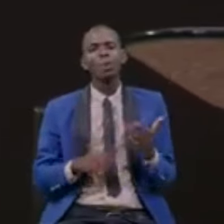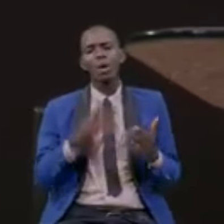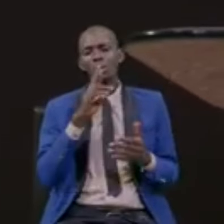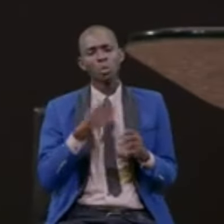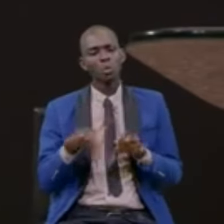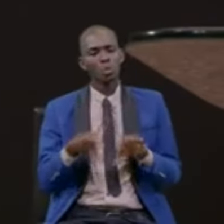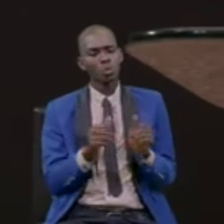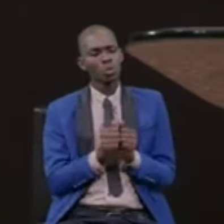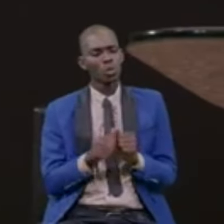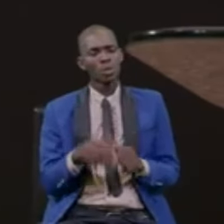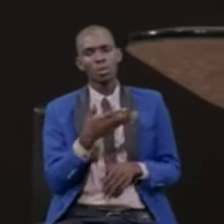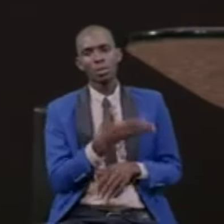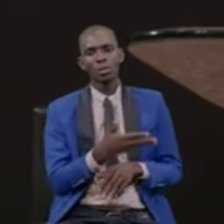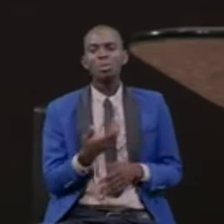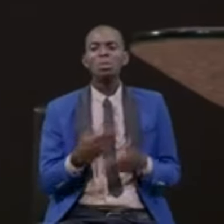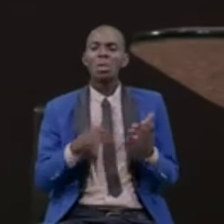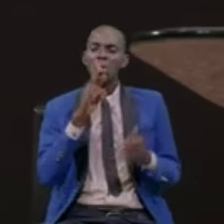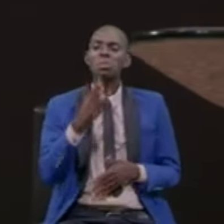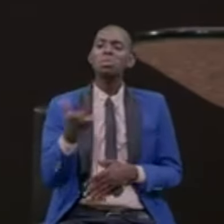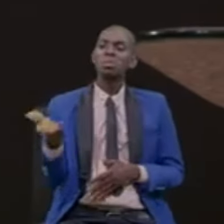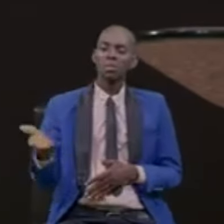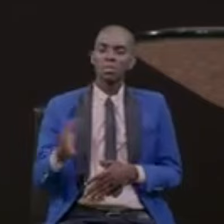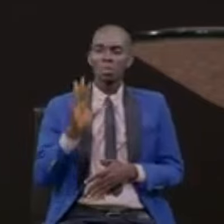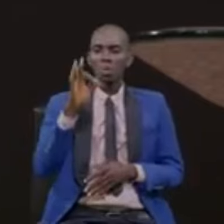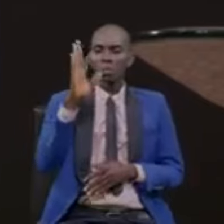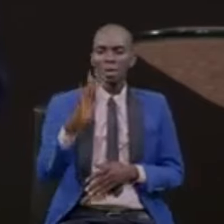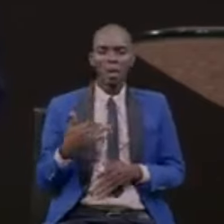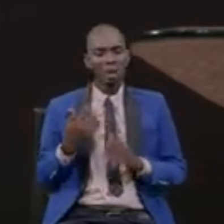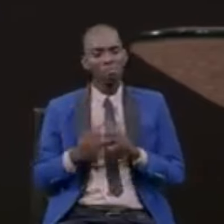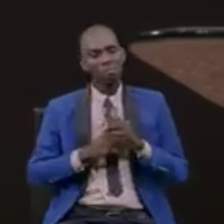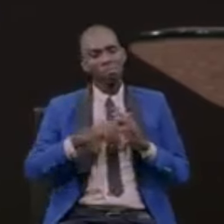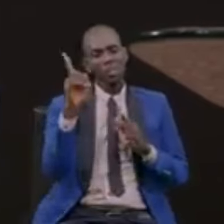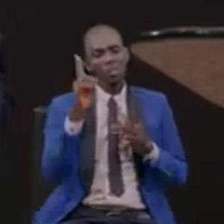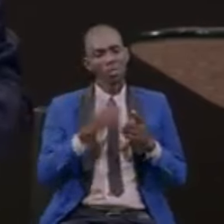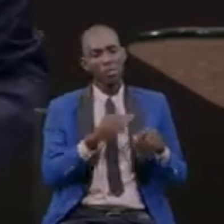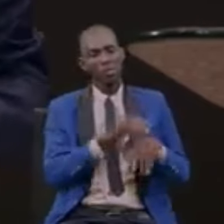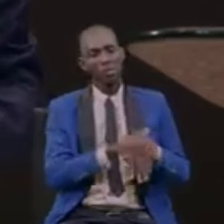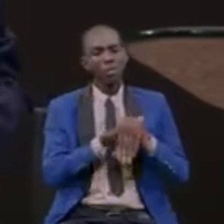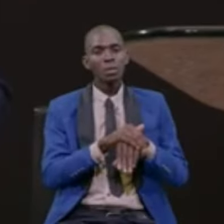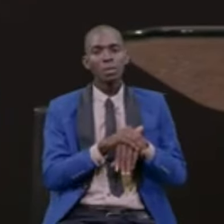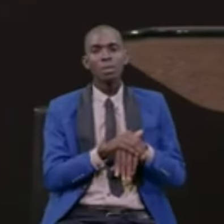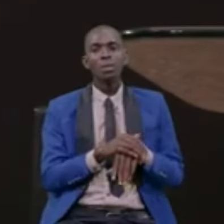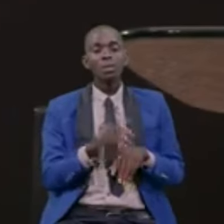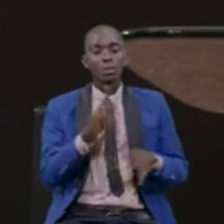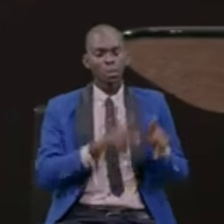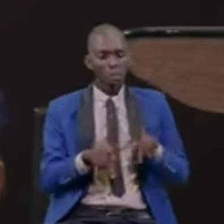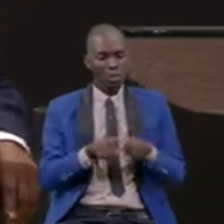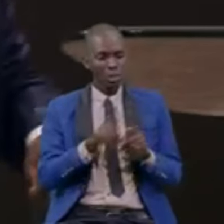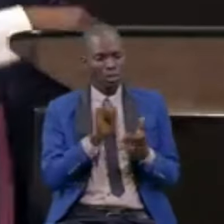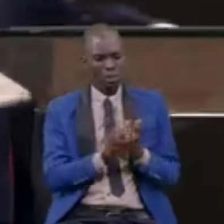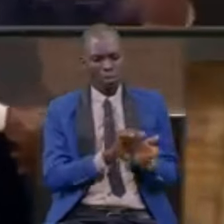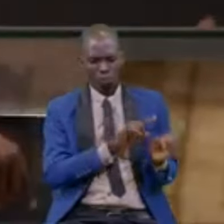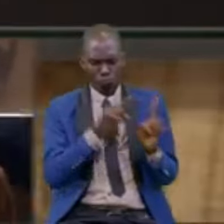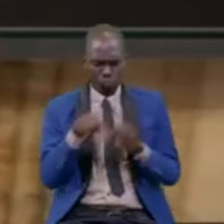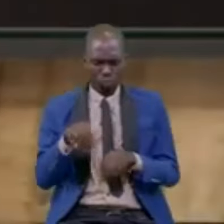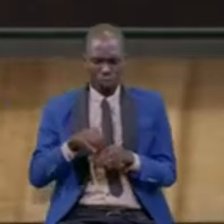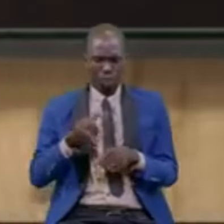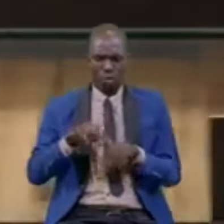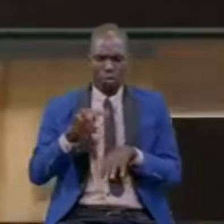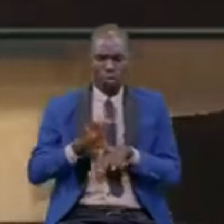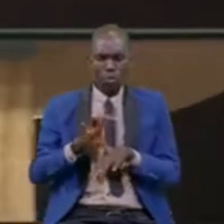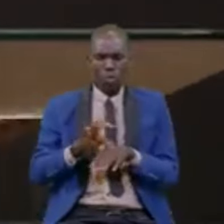Your pastor has relocated to England. They creep in unawares and they tell other people, and the